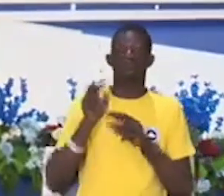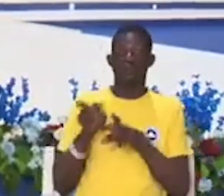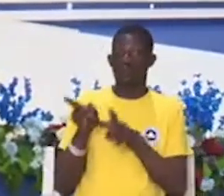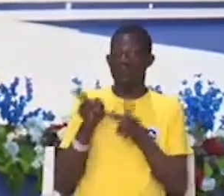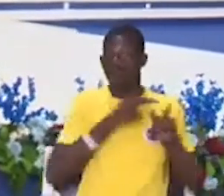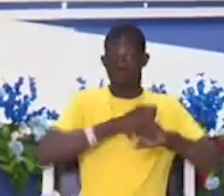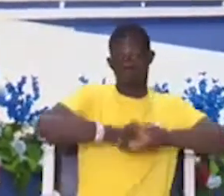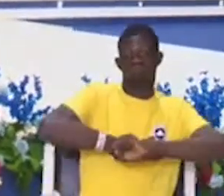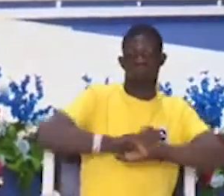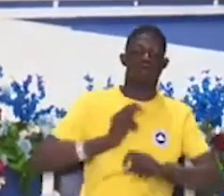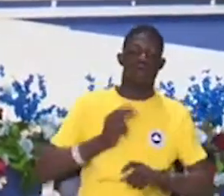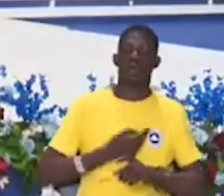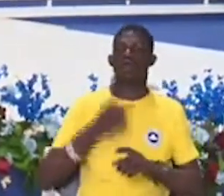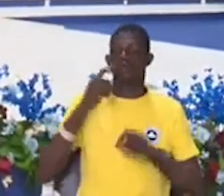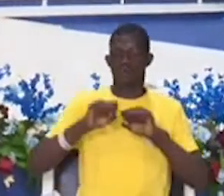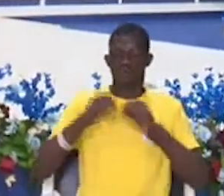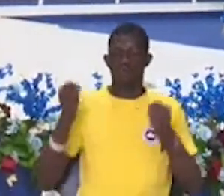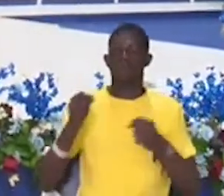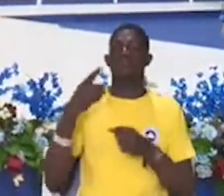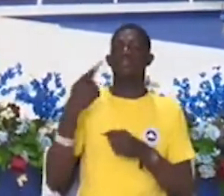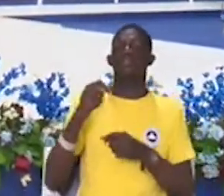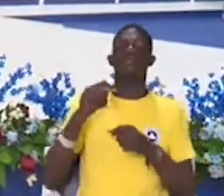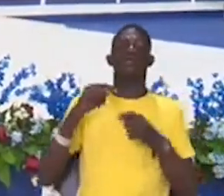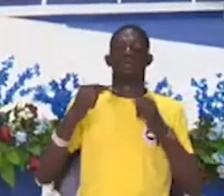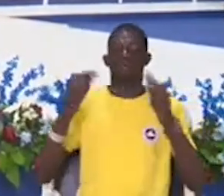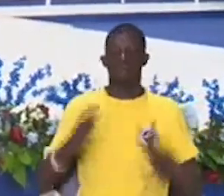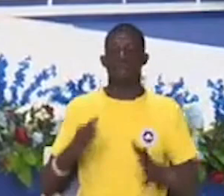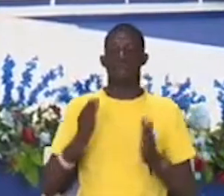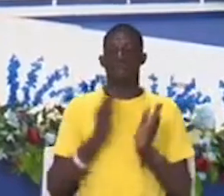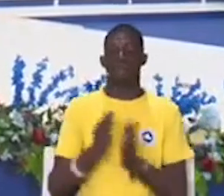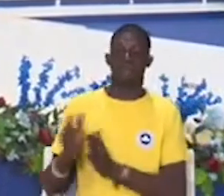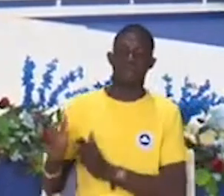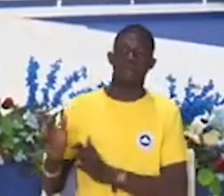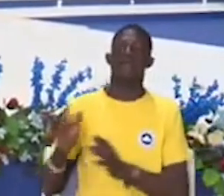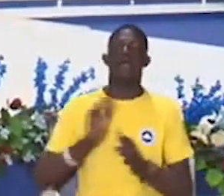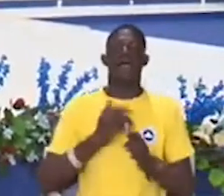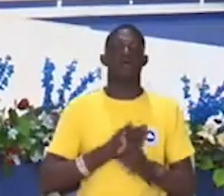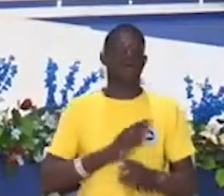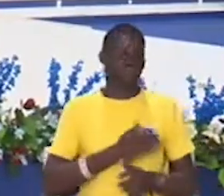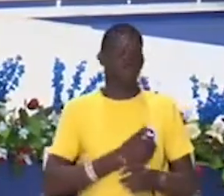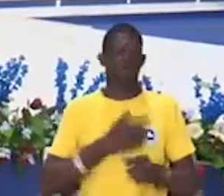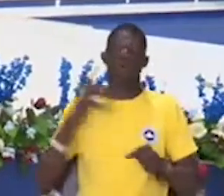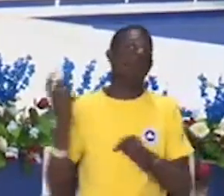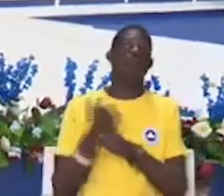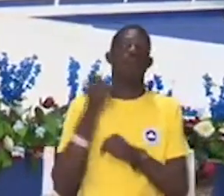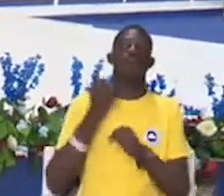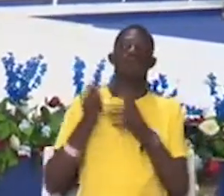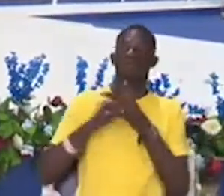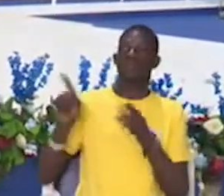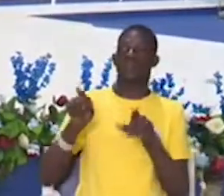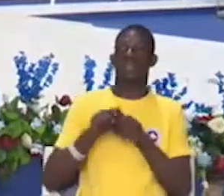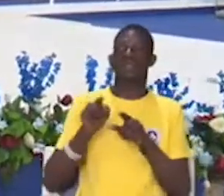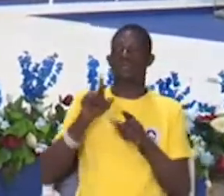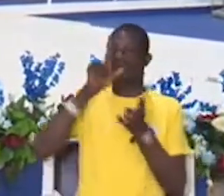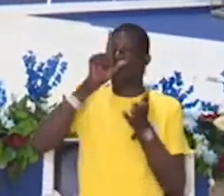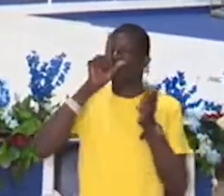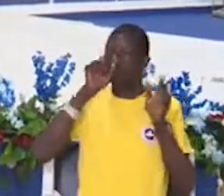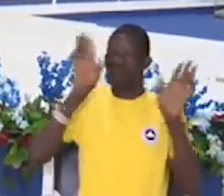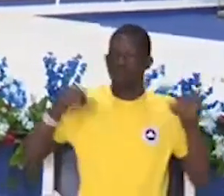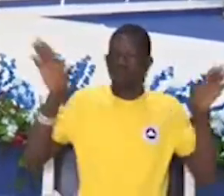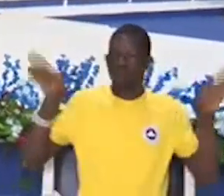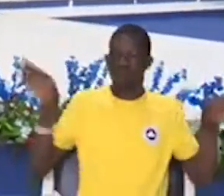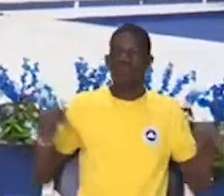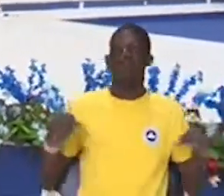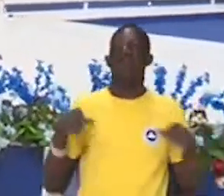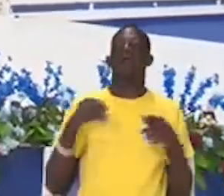over us. You broke the snare of the fowler. Our souls have escaped like birds out of the snare of the